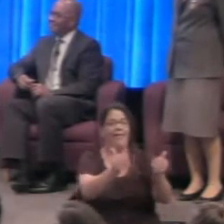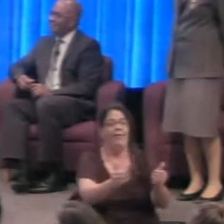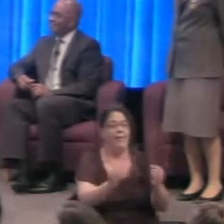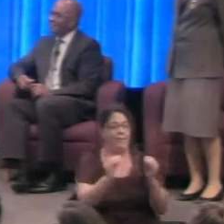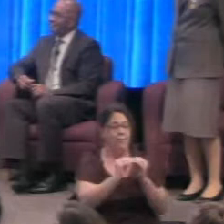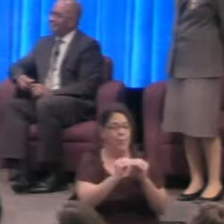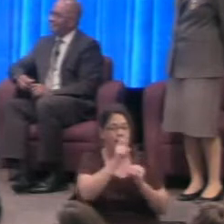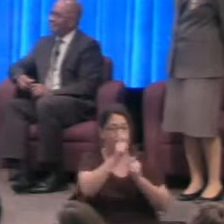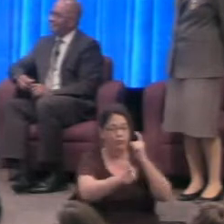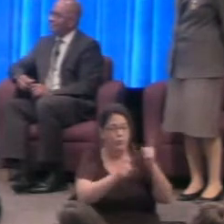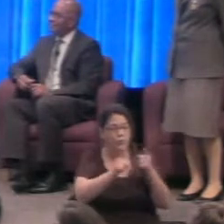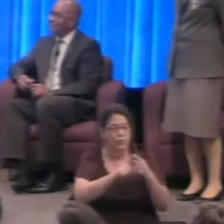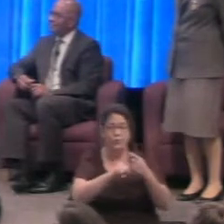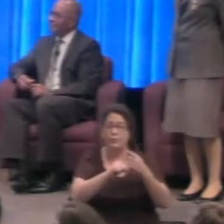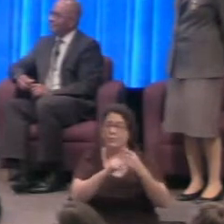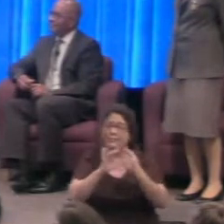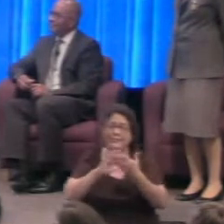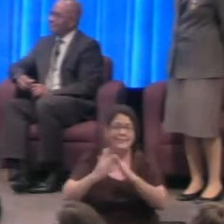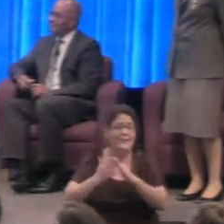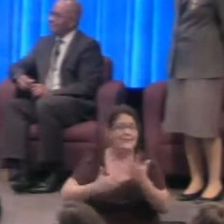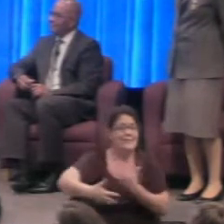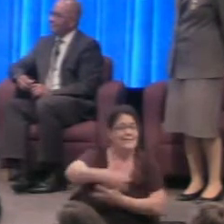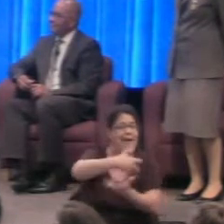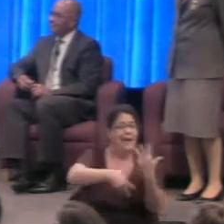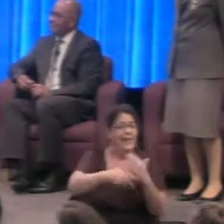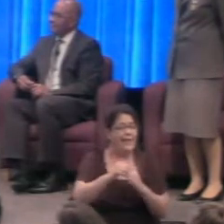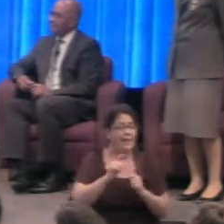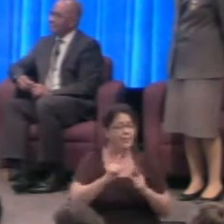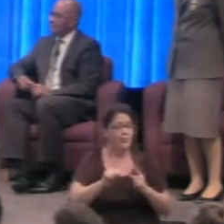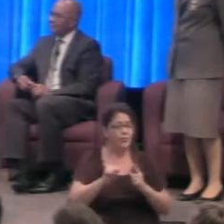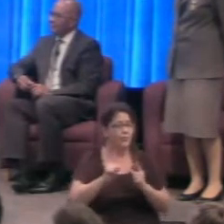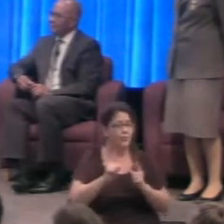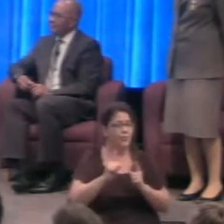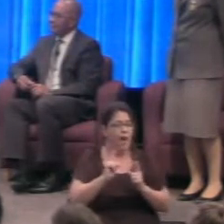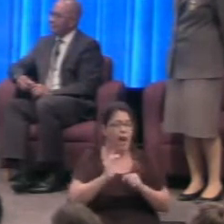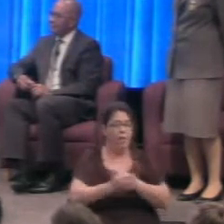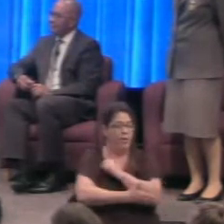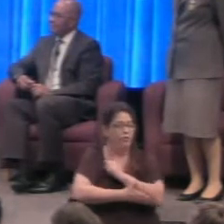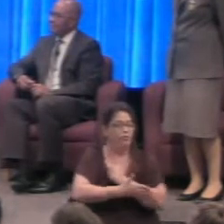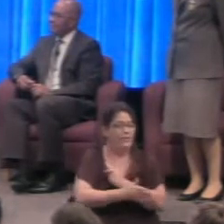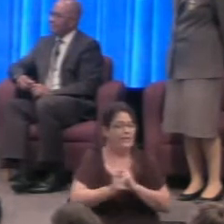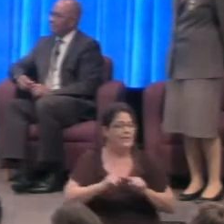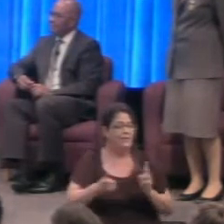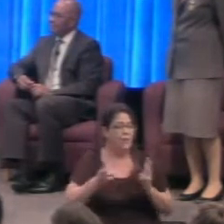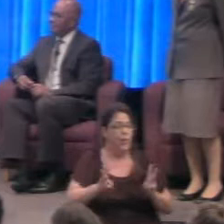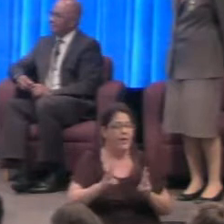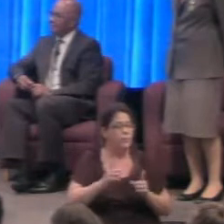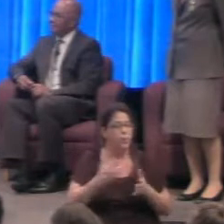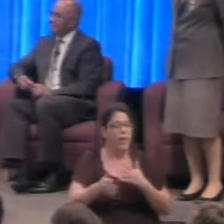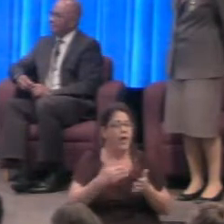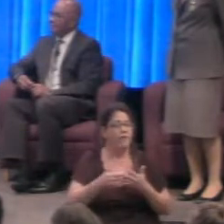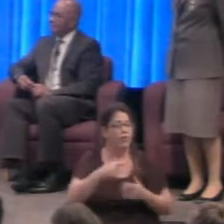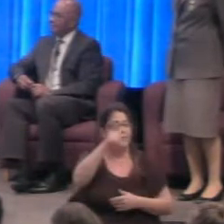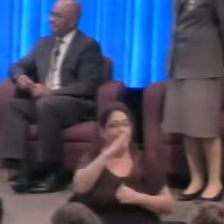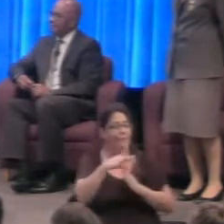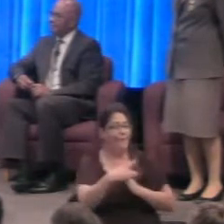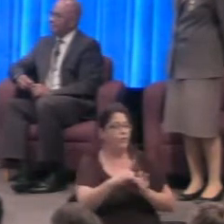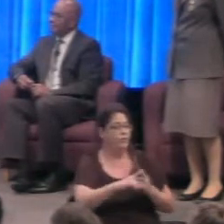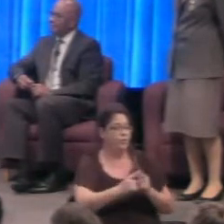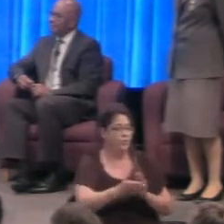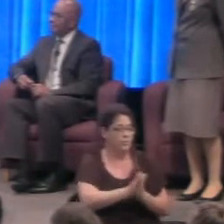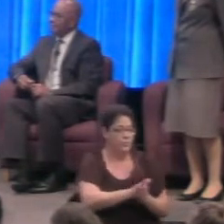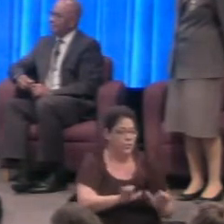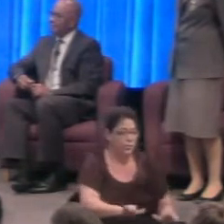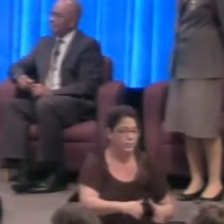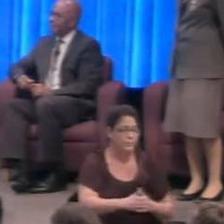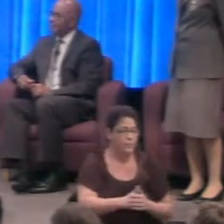to our society and to this nation in different ways and wherever God may lead you. And so we look forward to seeing what those